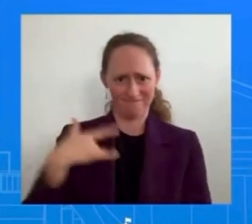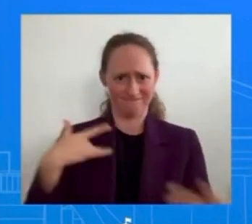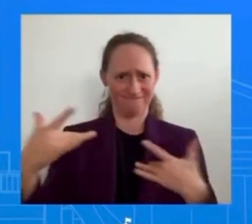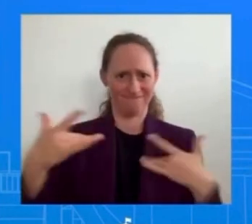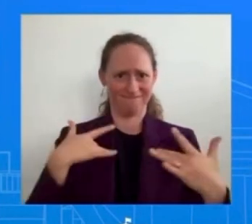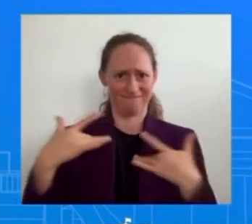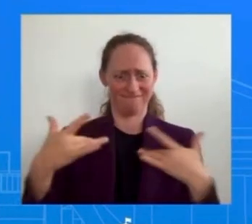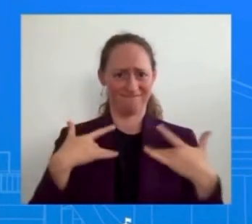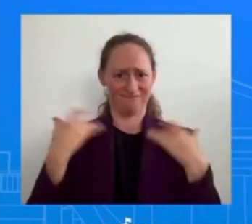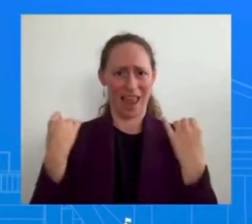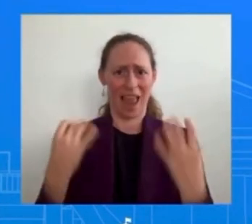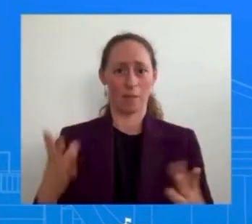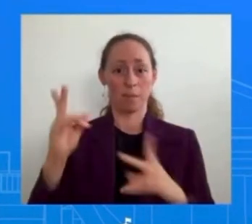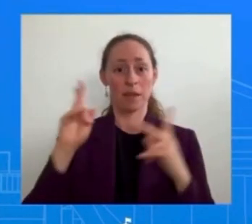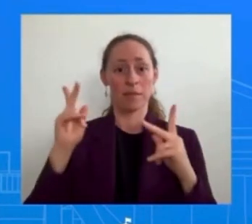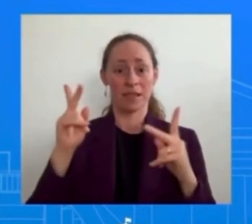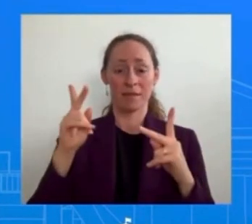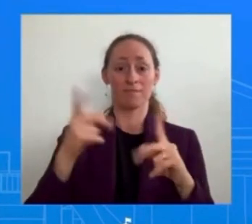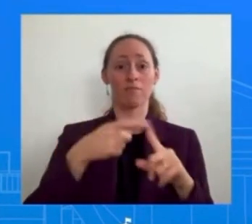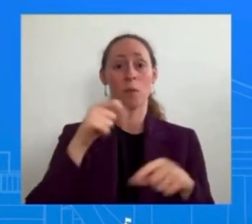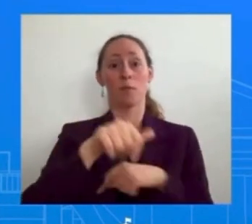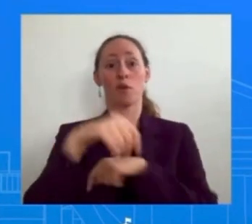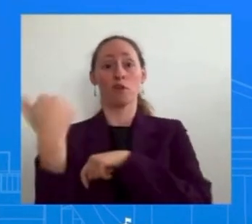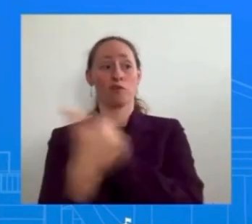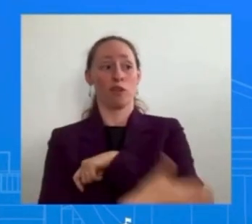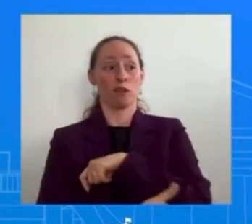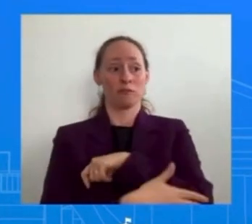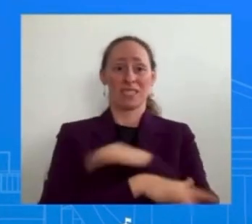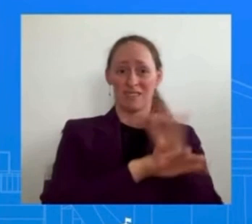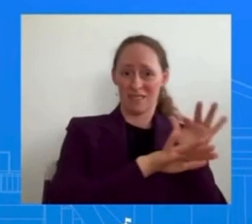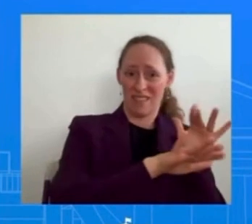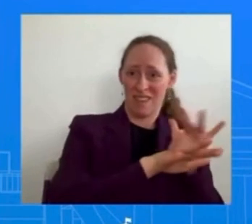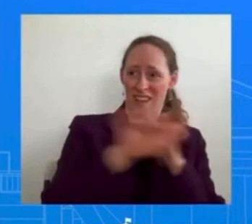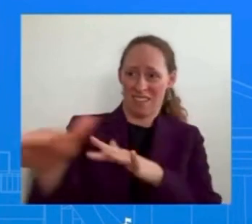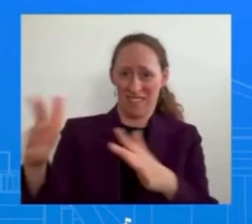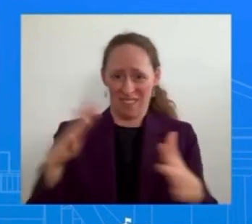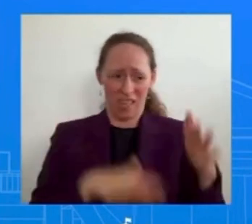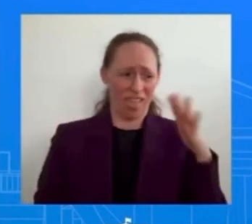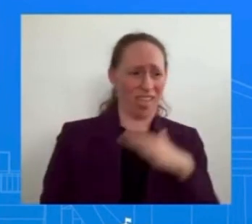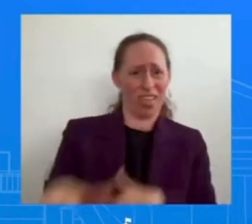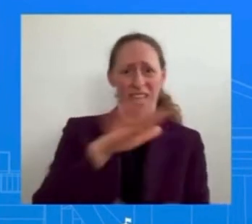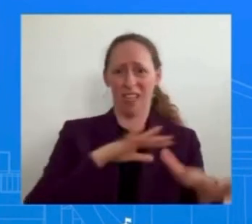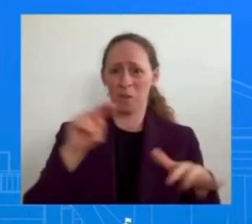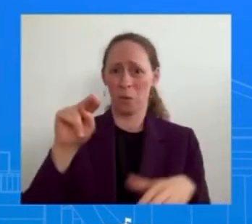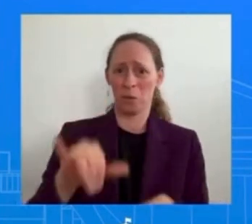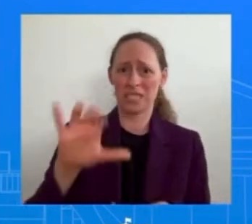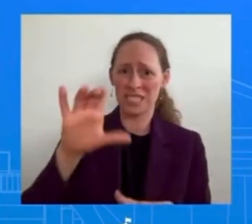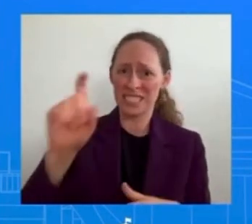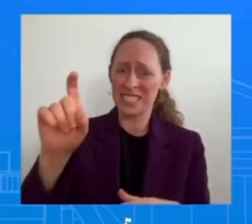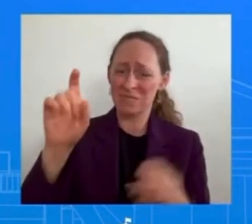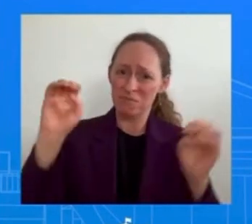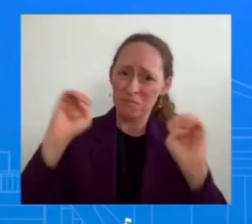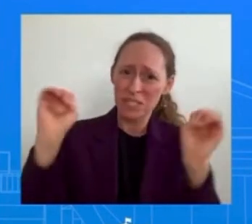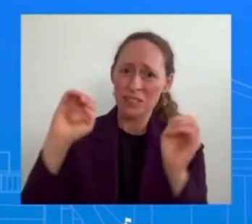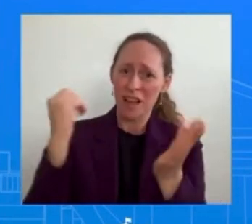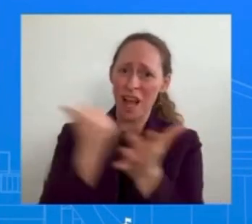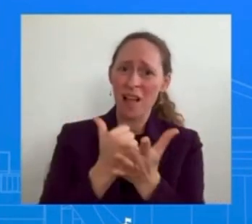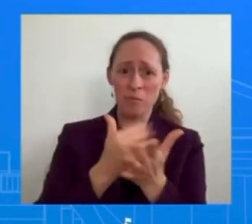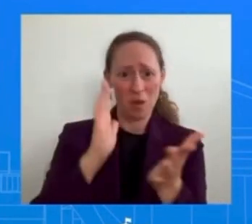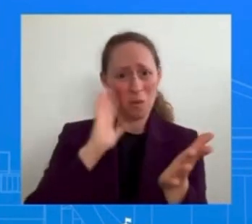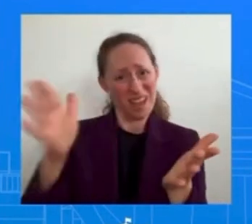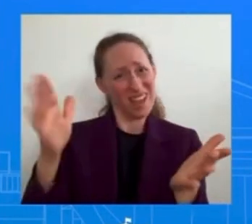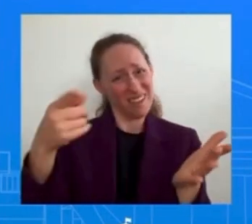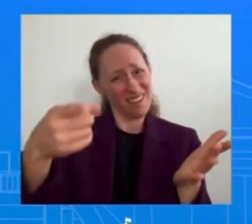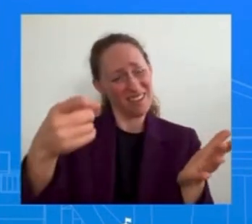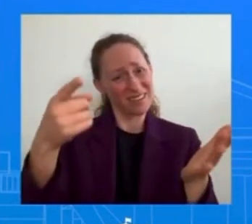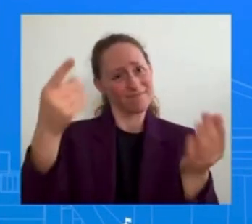having a conversation, regular conversation with the mayor of New York City and obviously as well with the governor of